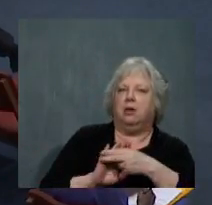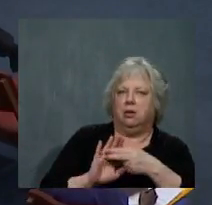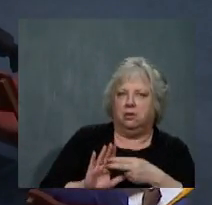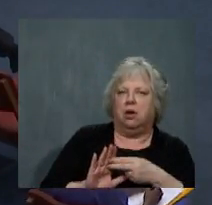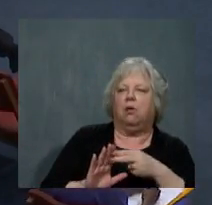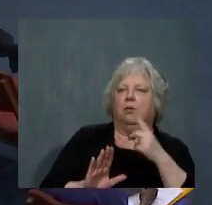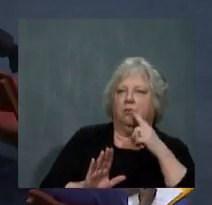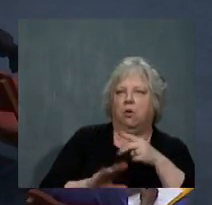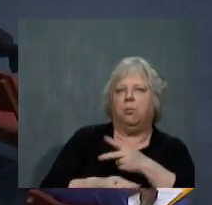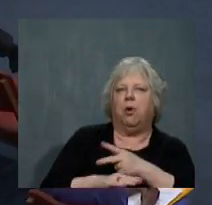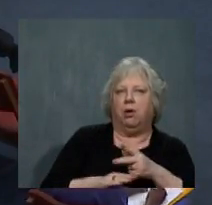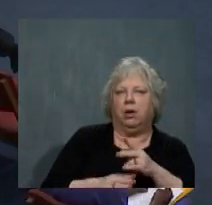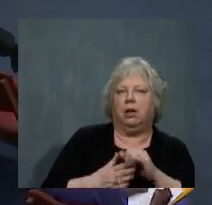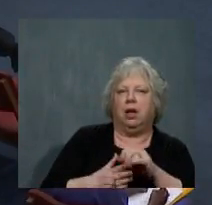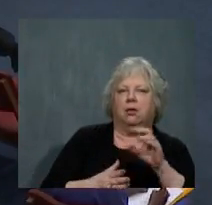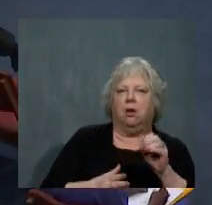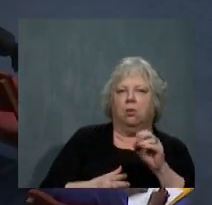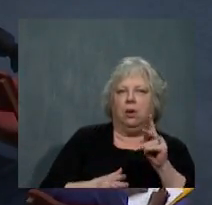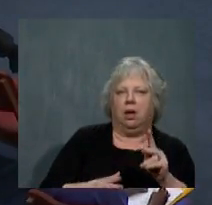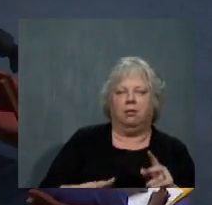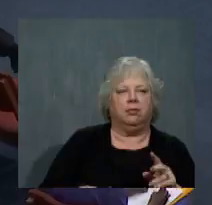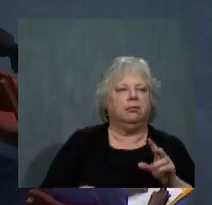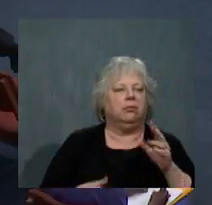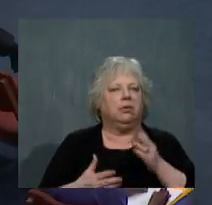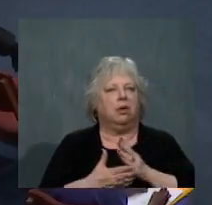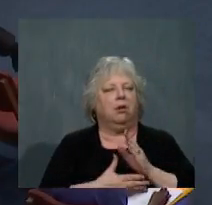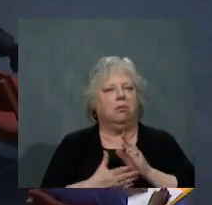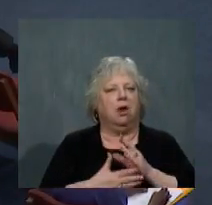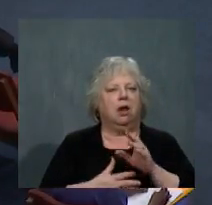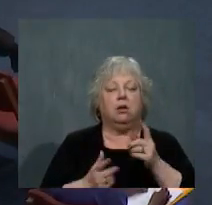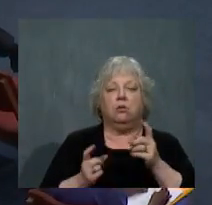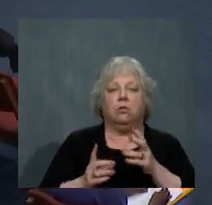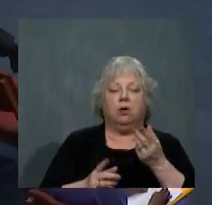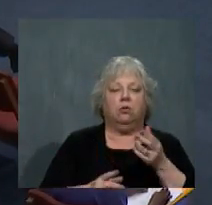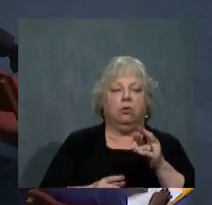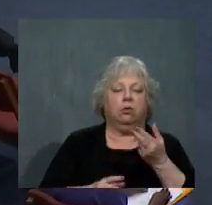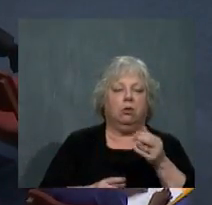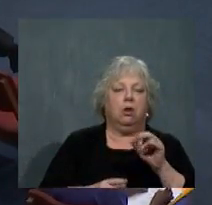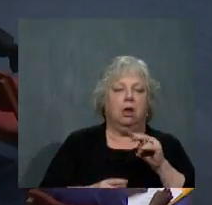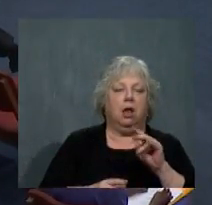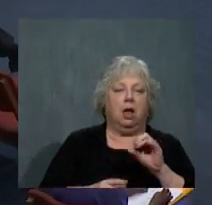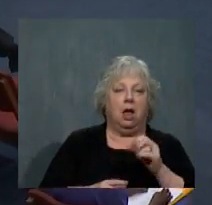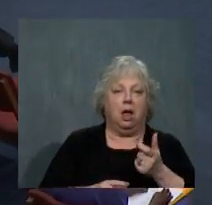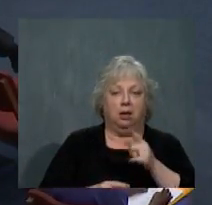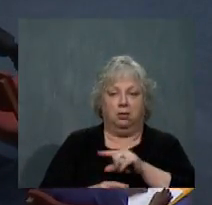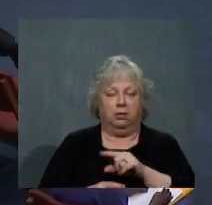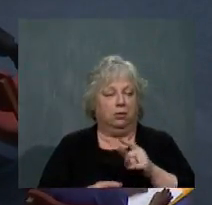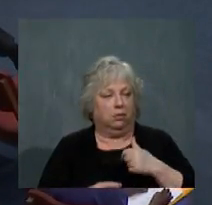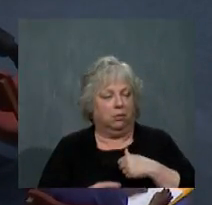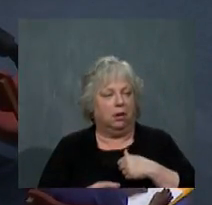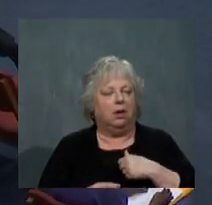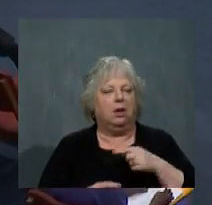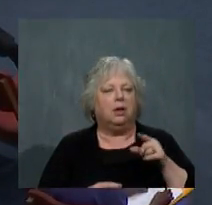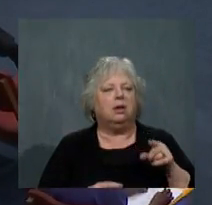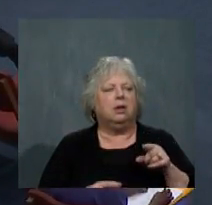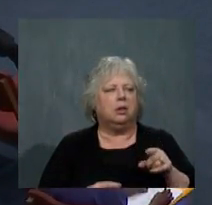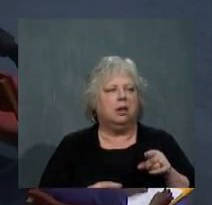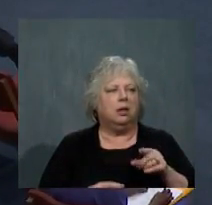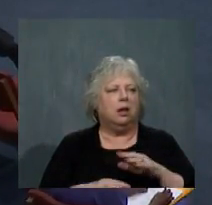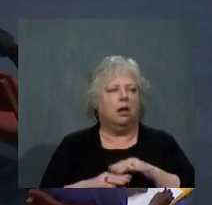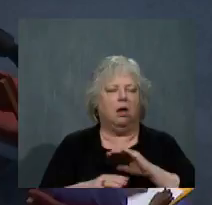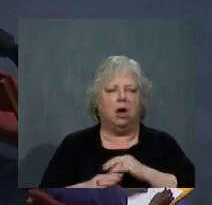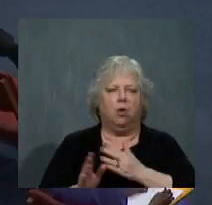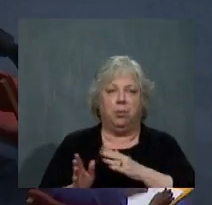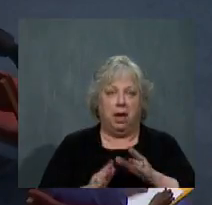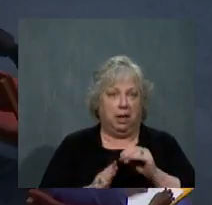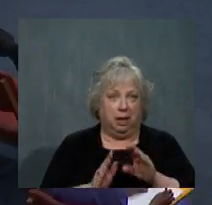that's okay. All right. Director Hines, you have a question or comment? This is on our